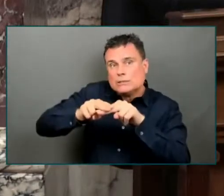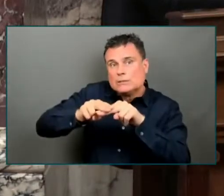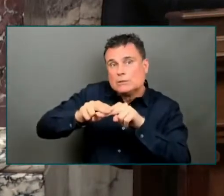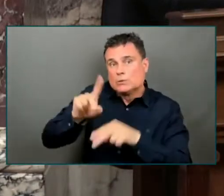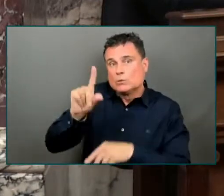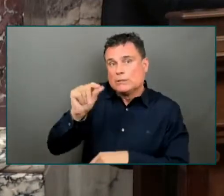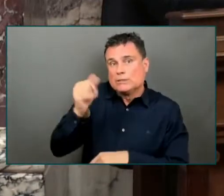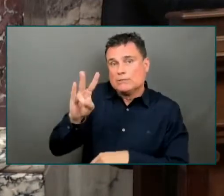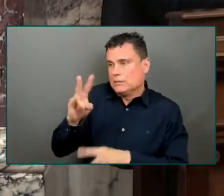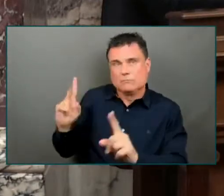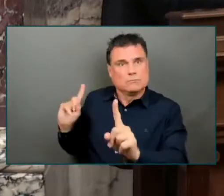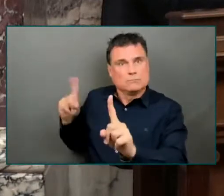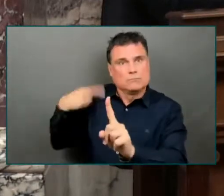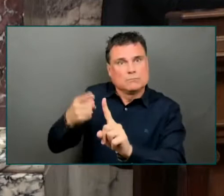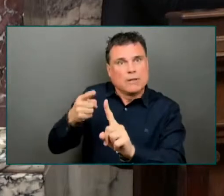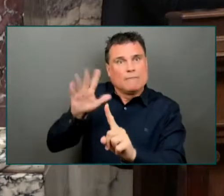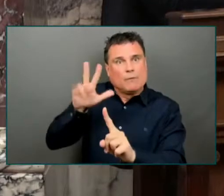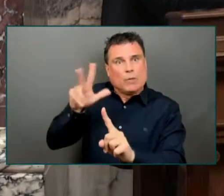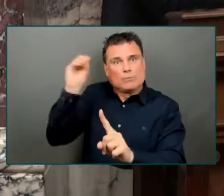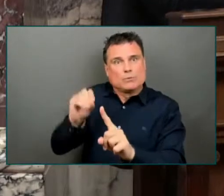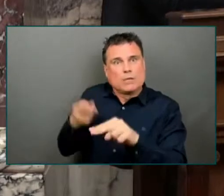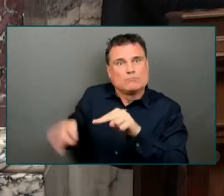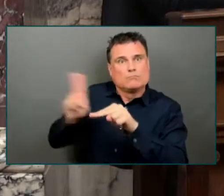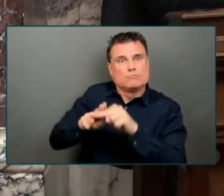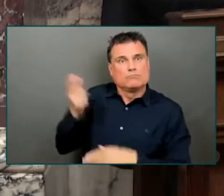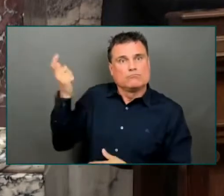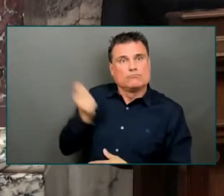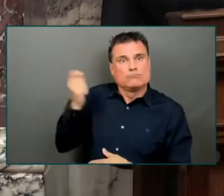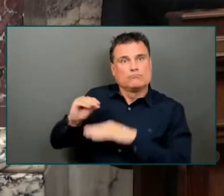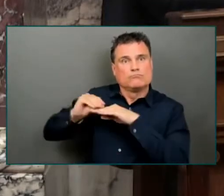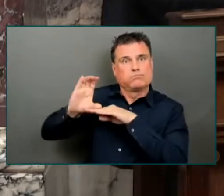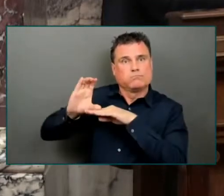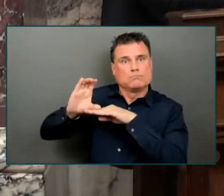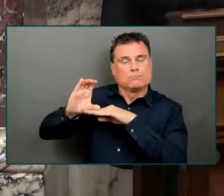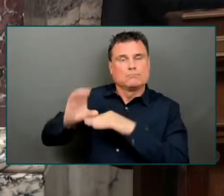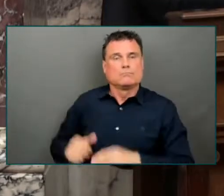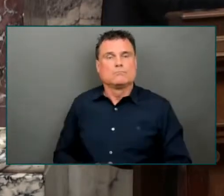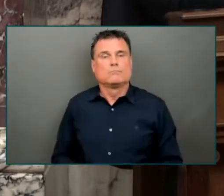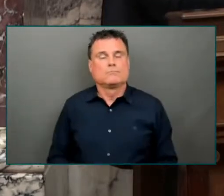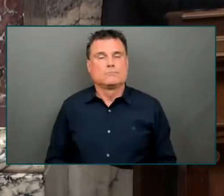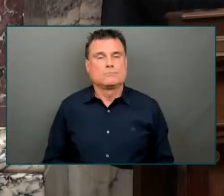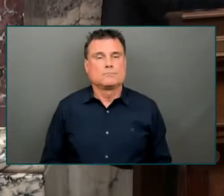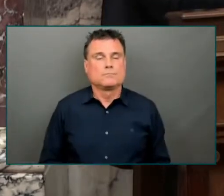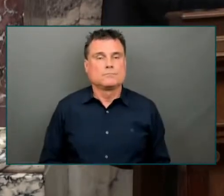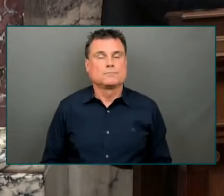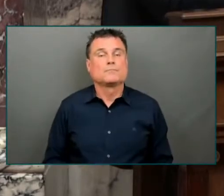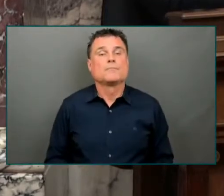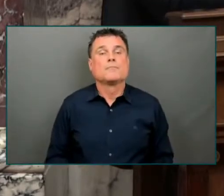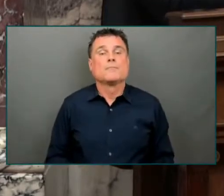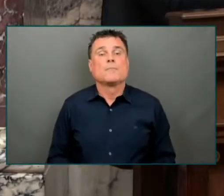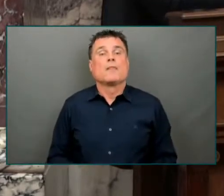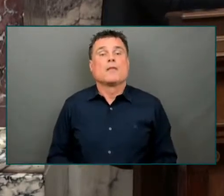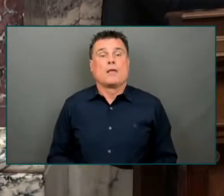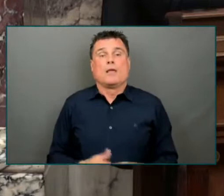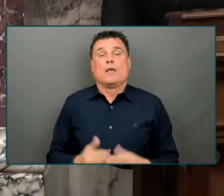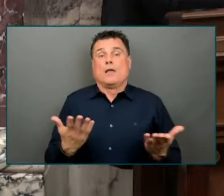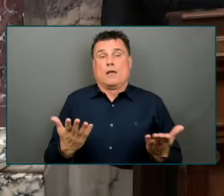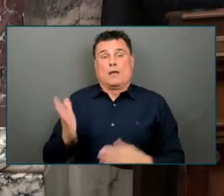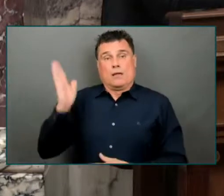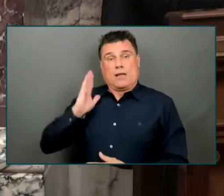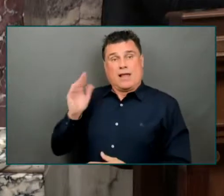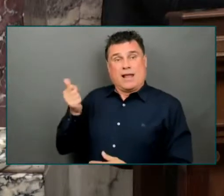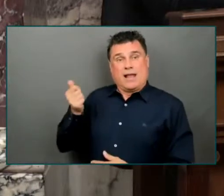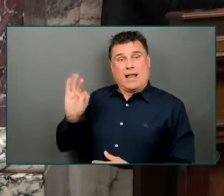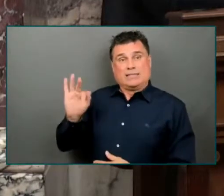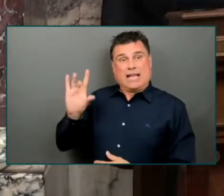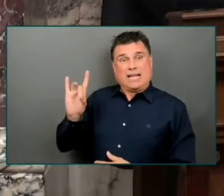2017. And for the first time since it started in 1987, we are increasing the senior